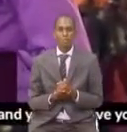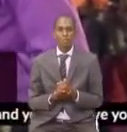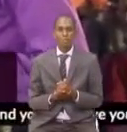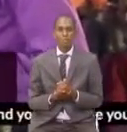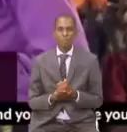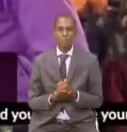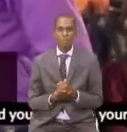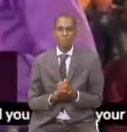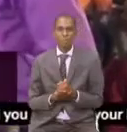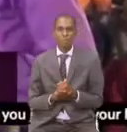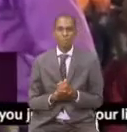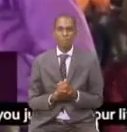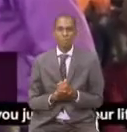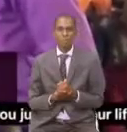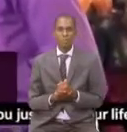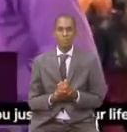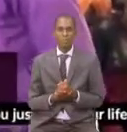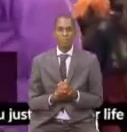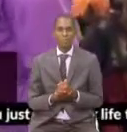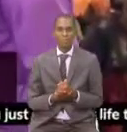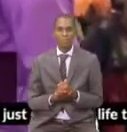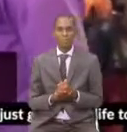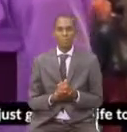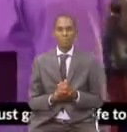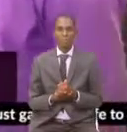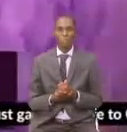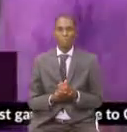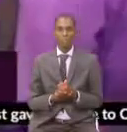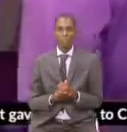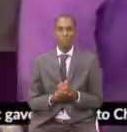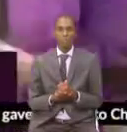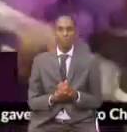If you're through, those on my left hand, can you wave?